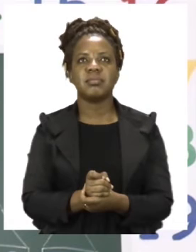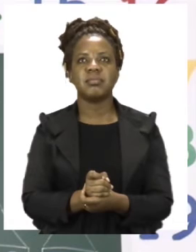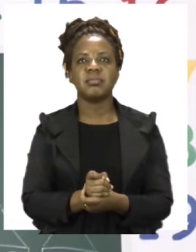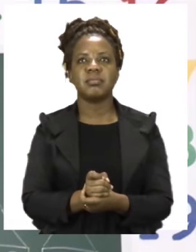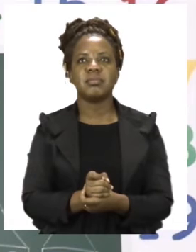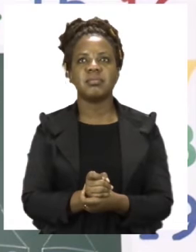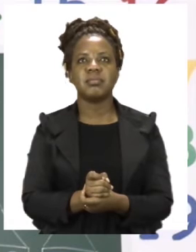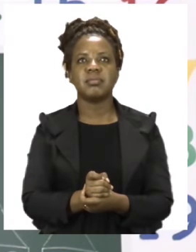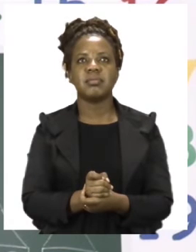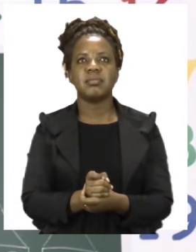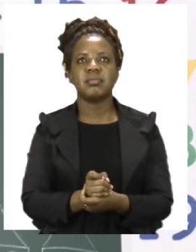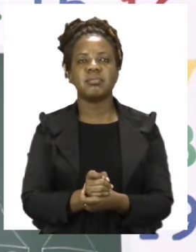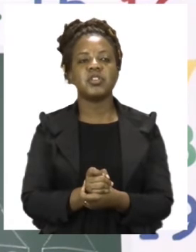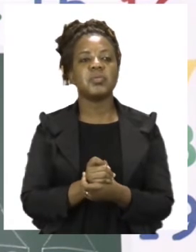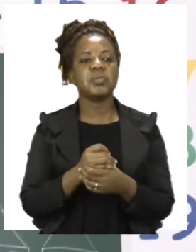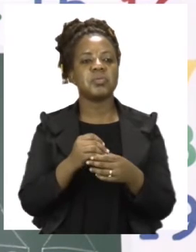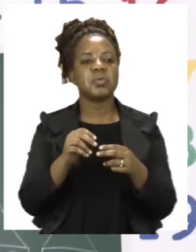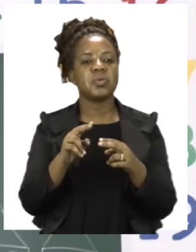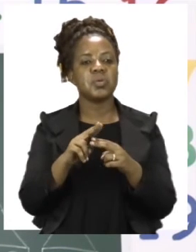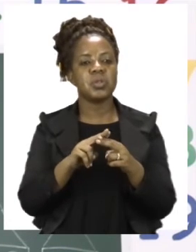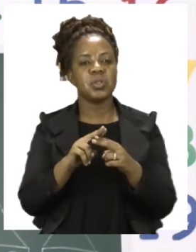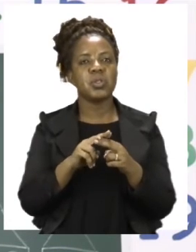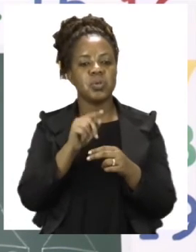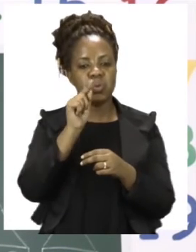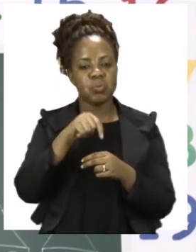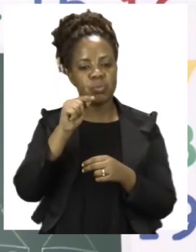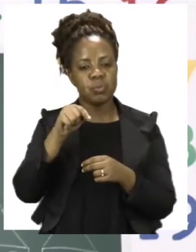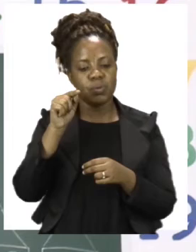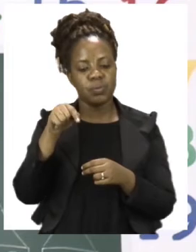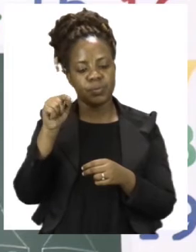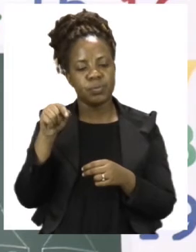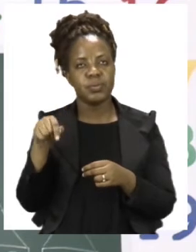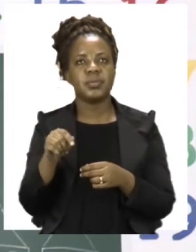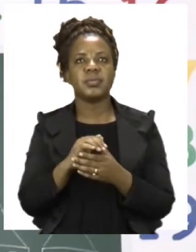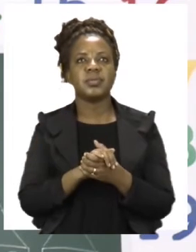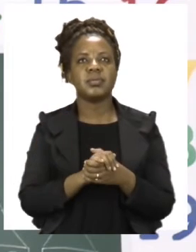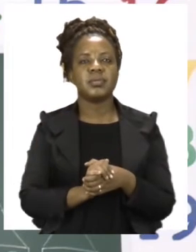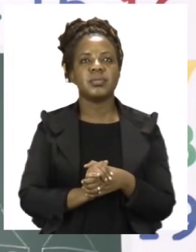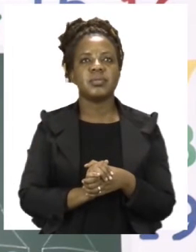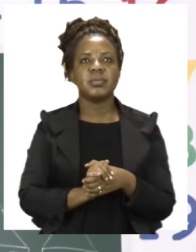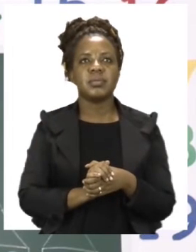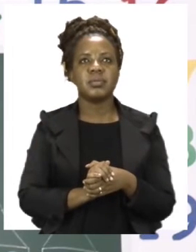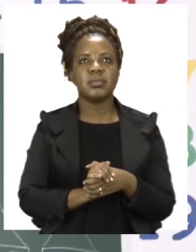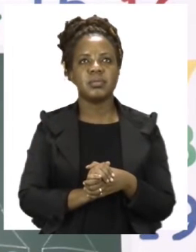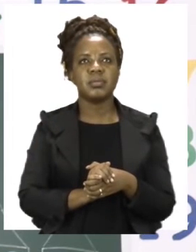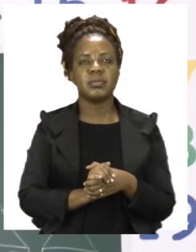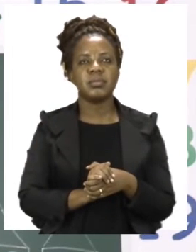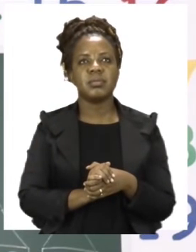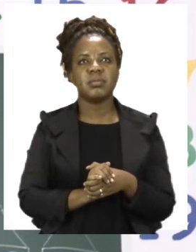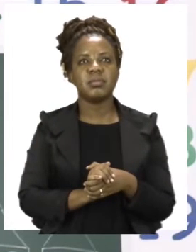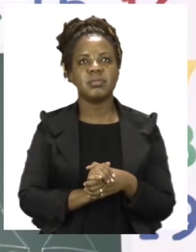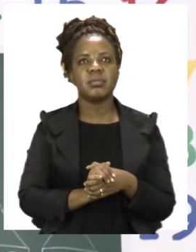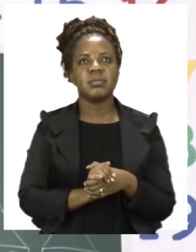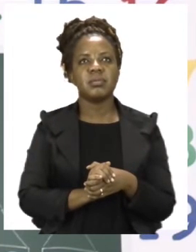sticks or count backwards with your fingers. You will get the answer. Just make sure